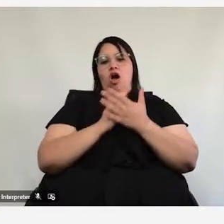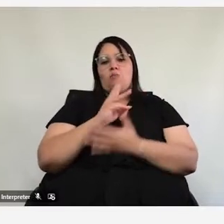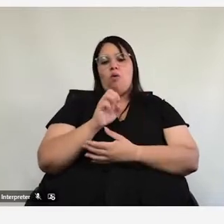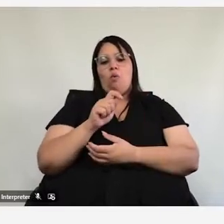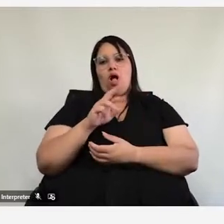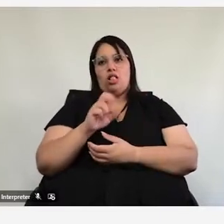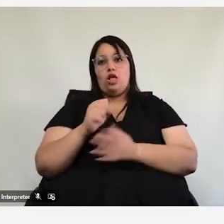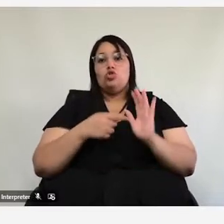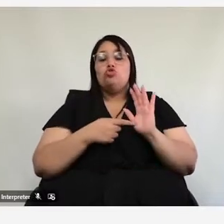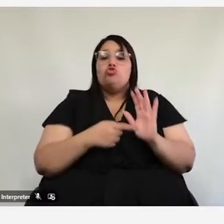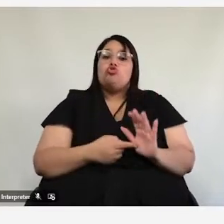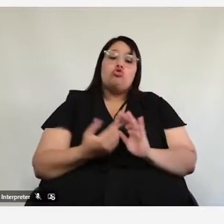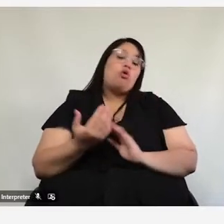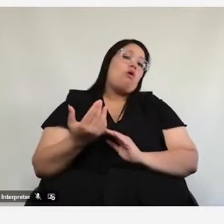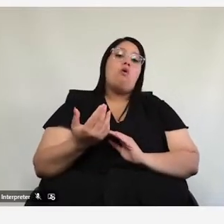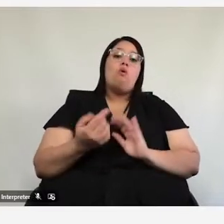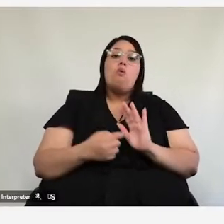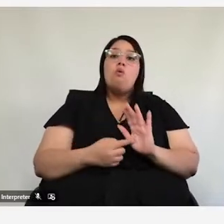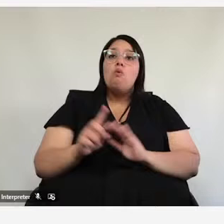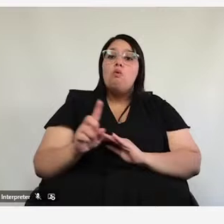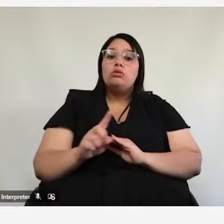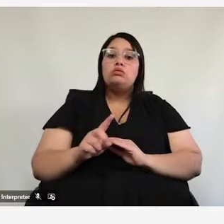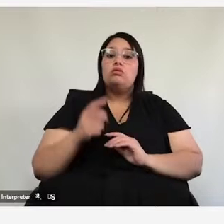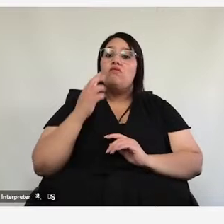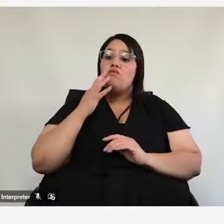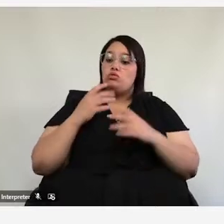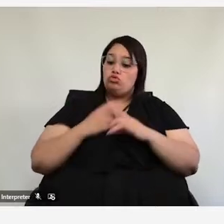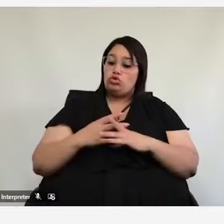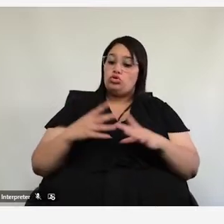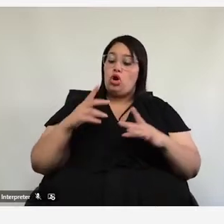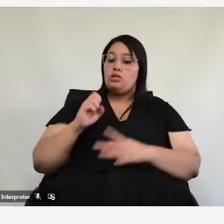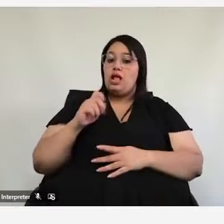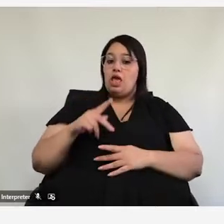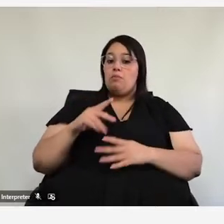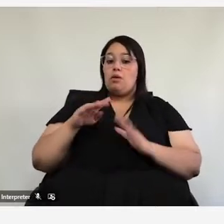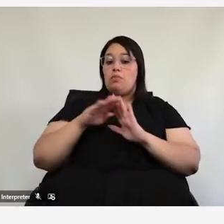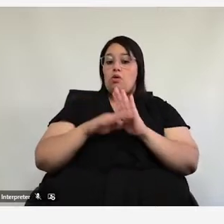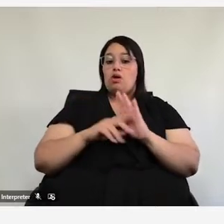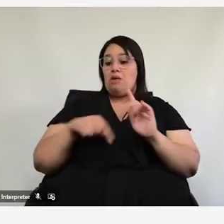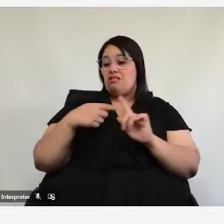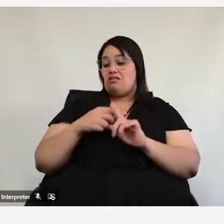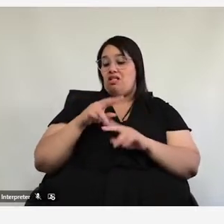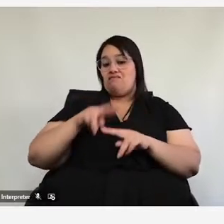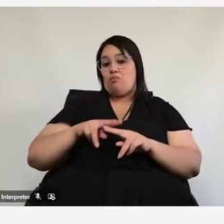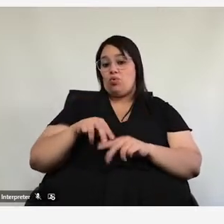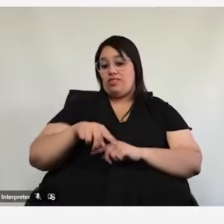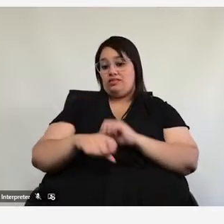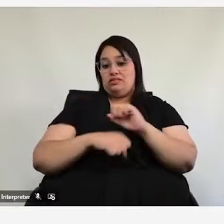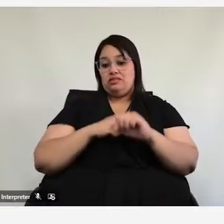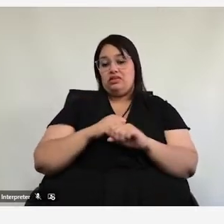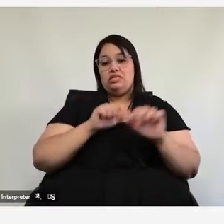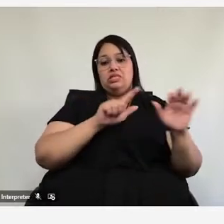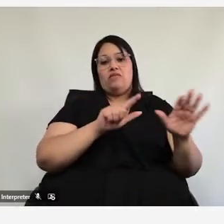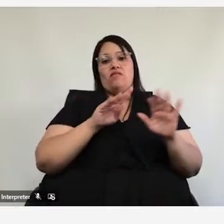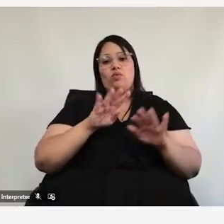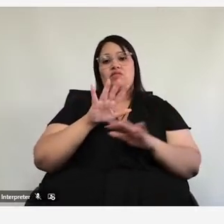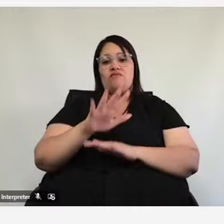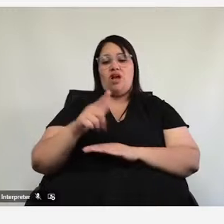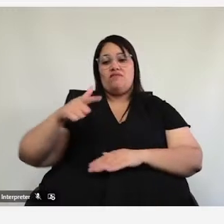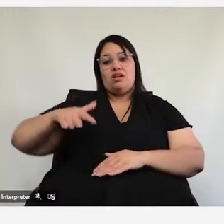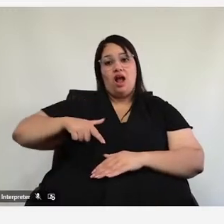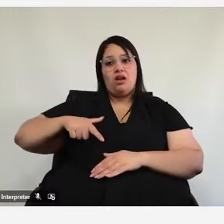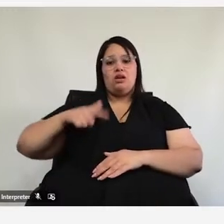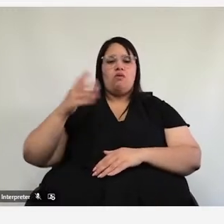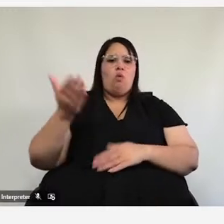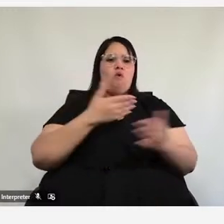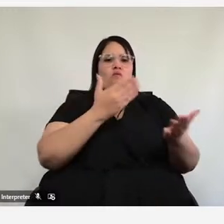revealed the following: that since the inception of the LEAP program until February this year, 745 firearms have been taken off the